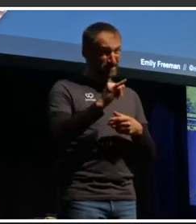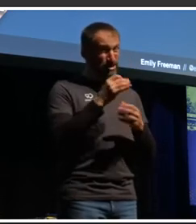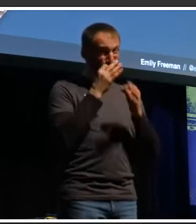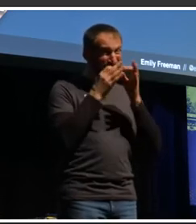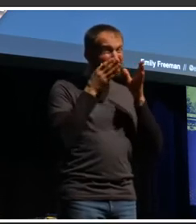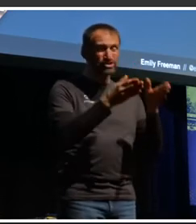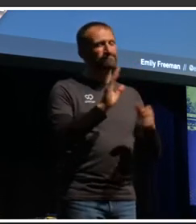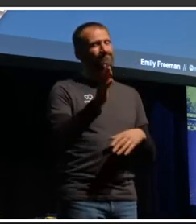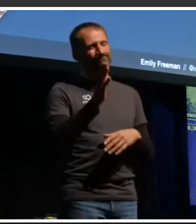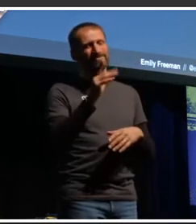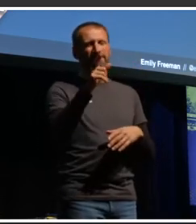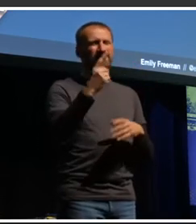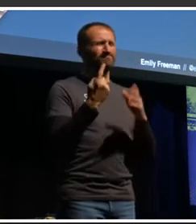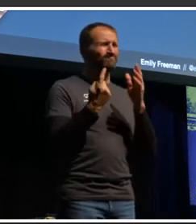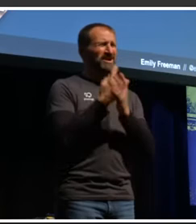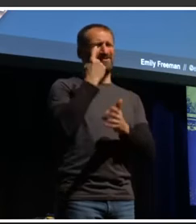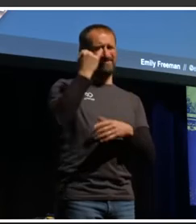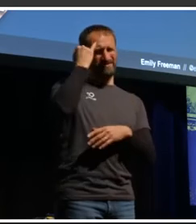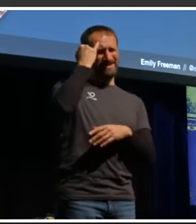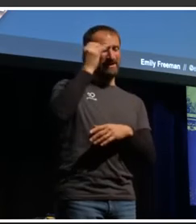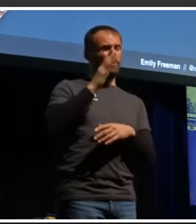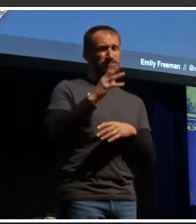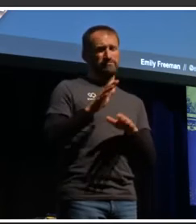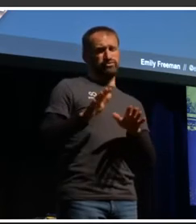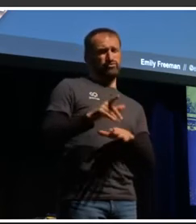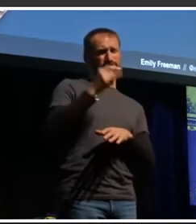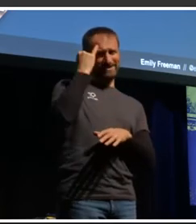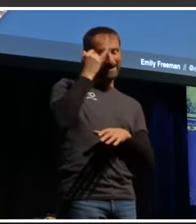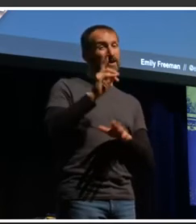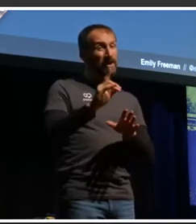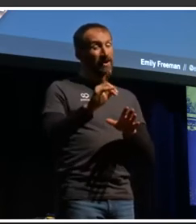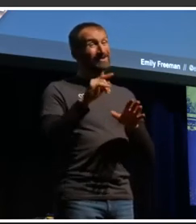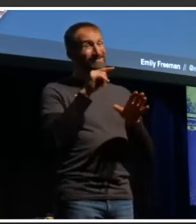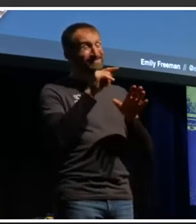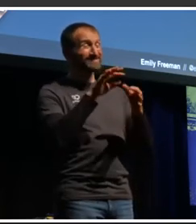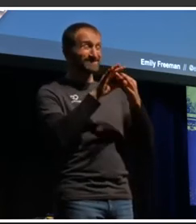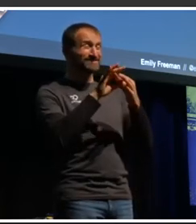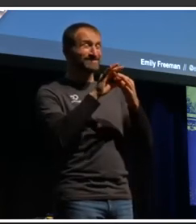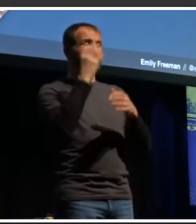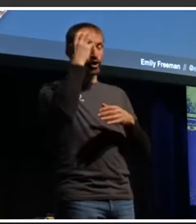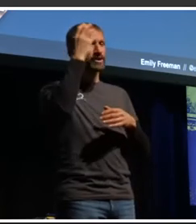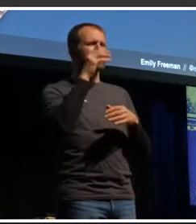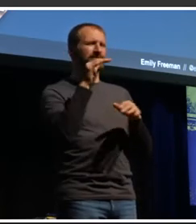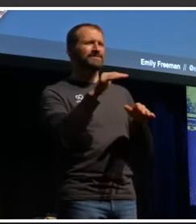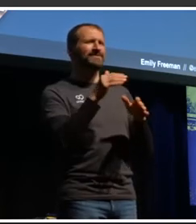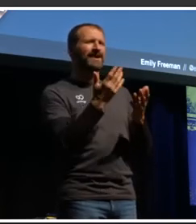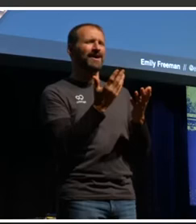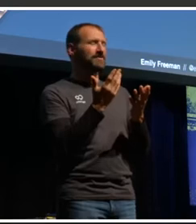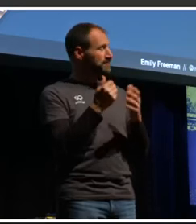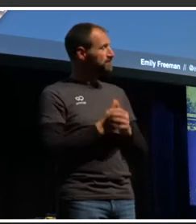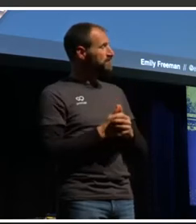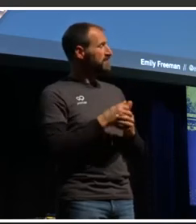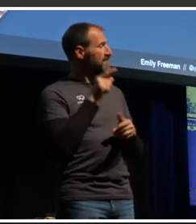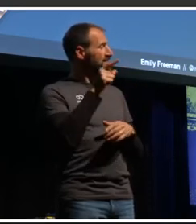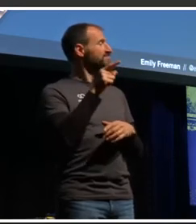nutty ideas. But as we know, this particular theory had teeth. Freud's theory on the self was largely ignored after his